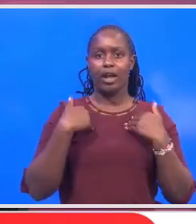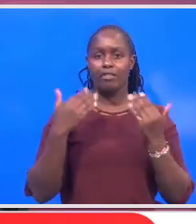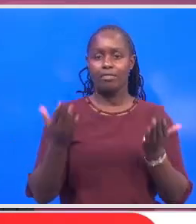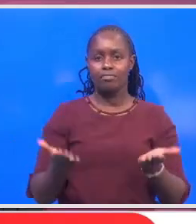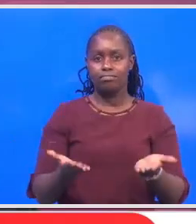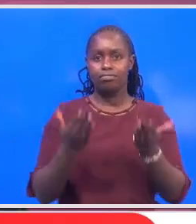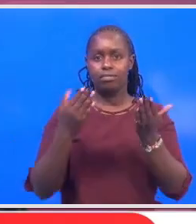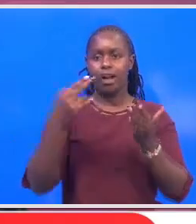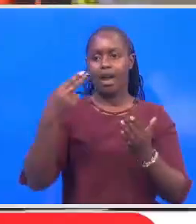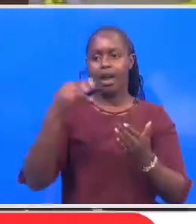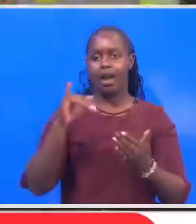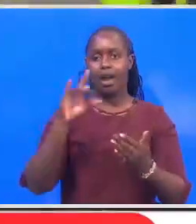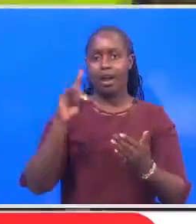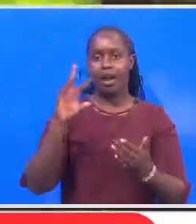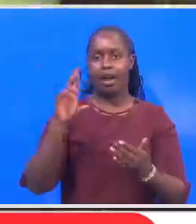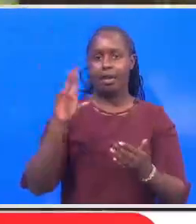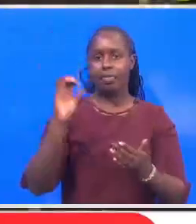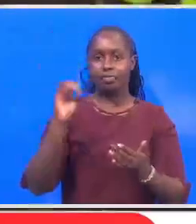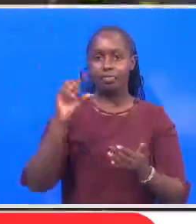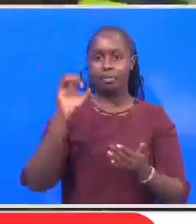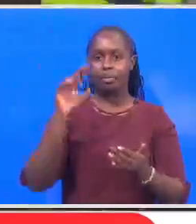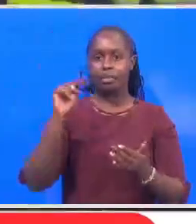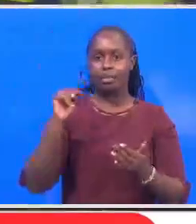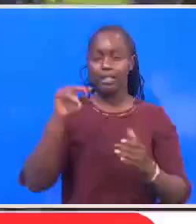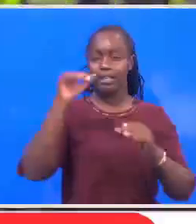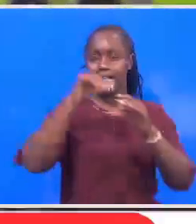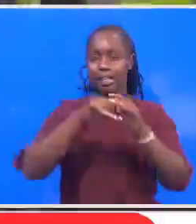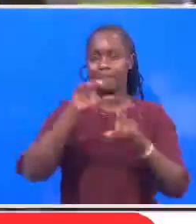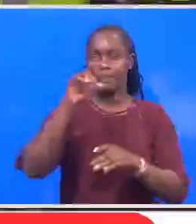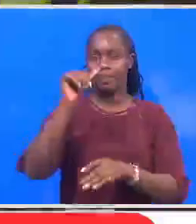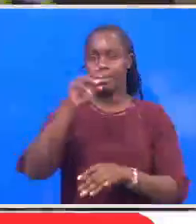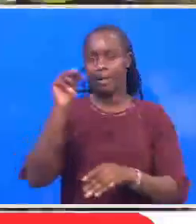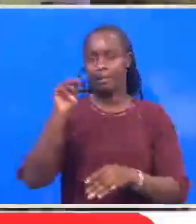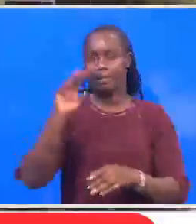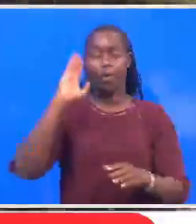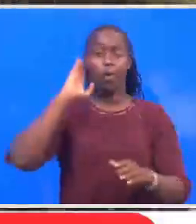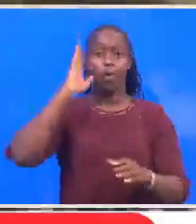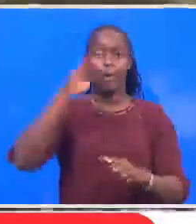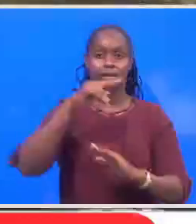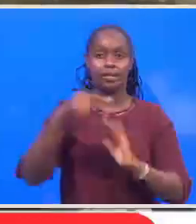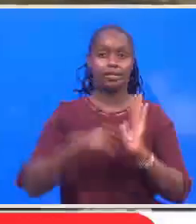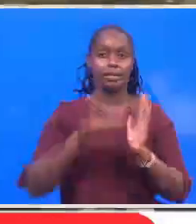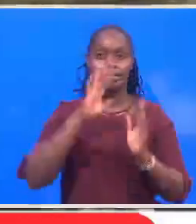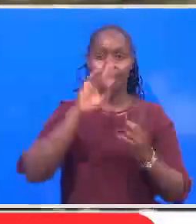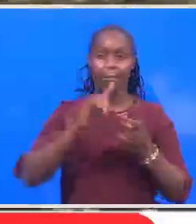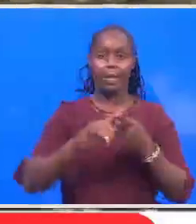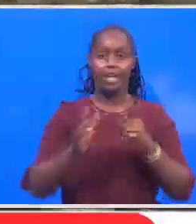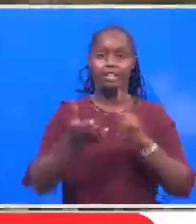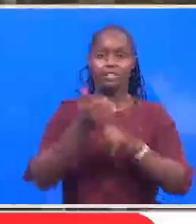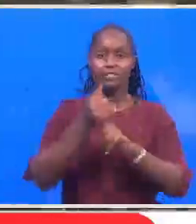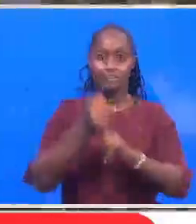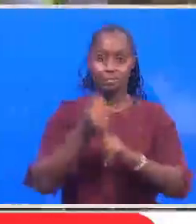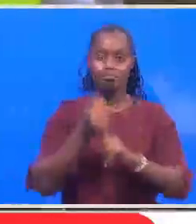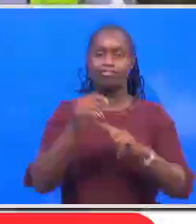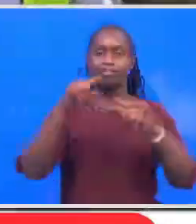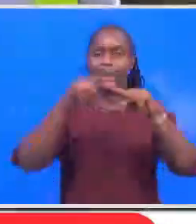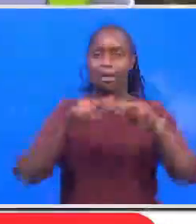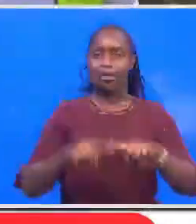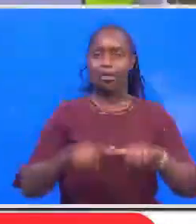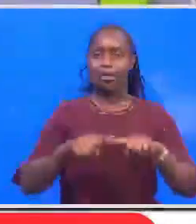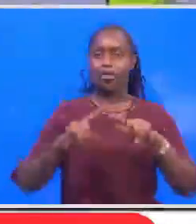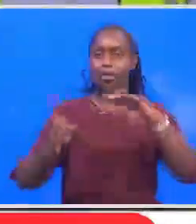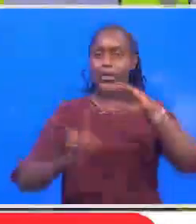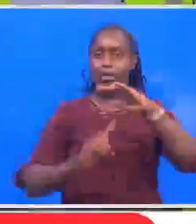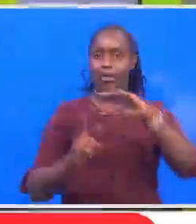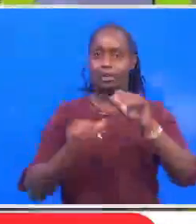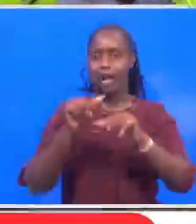in our dams. Will the progress projected catch up with the increasing demand? According to the ministry, it will